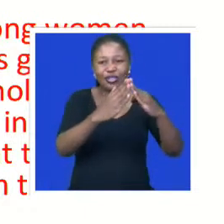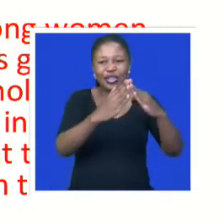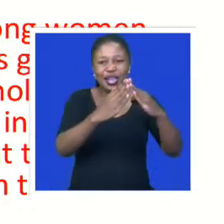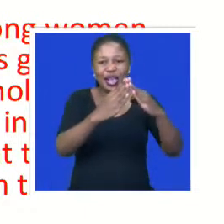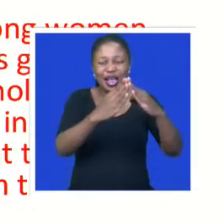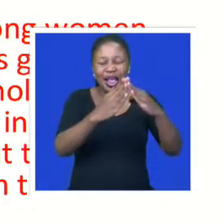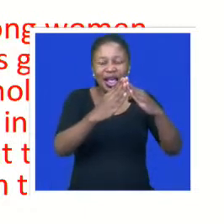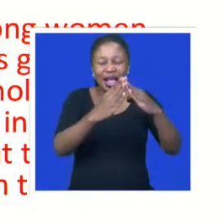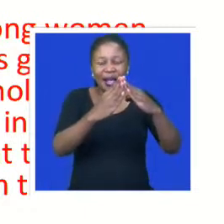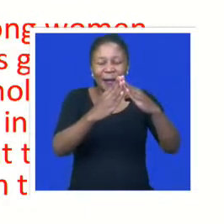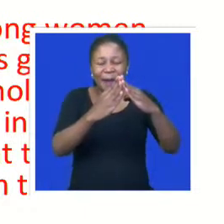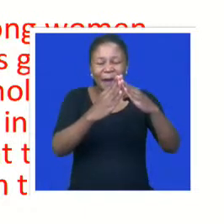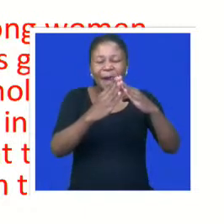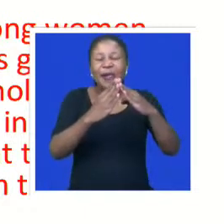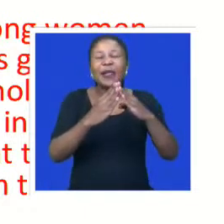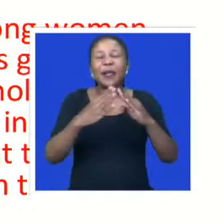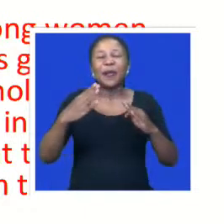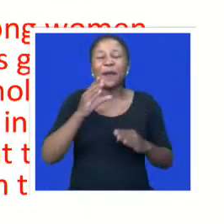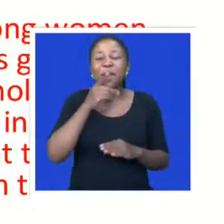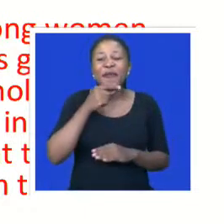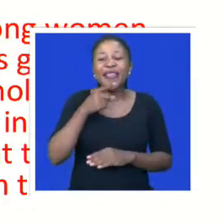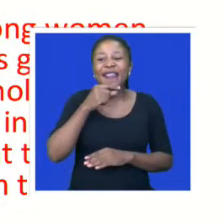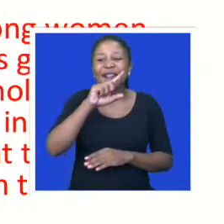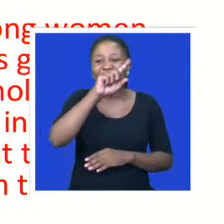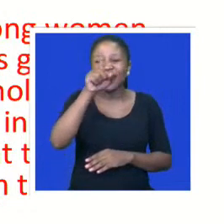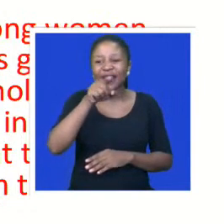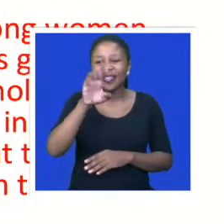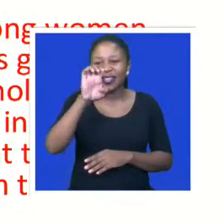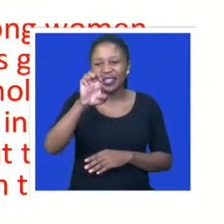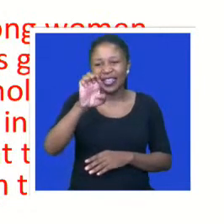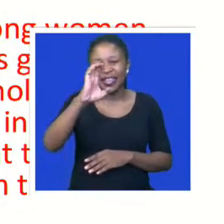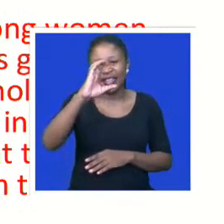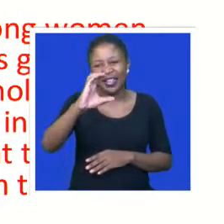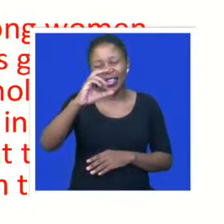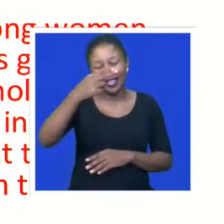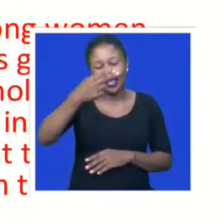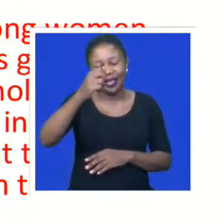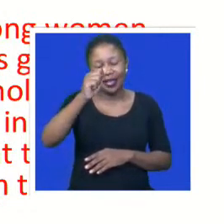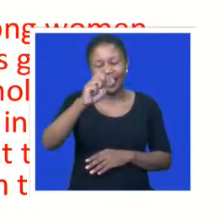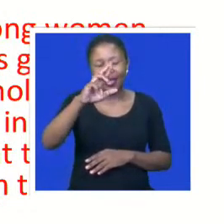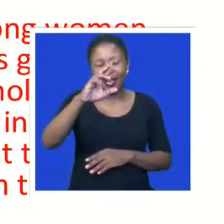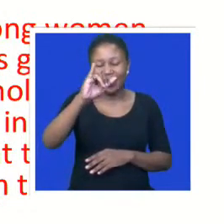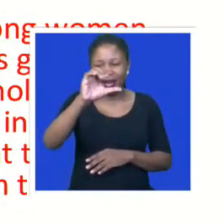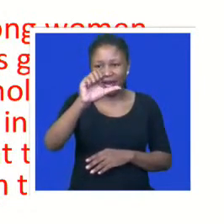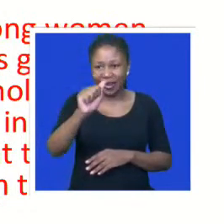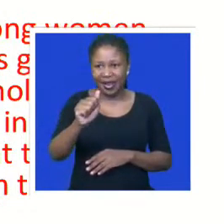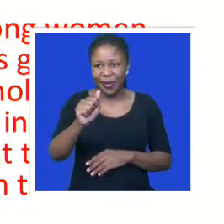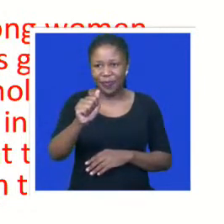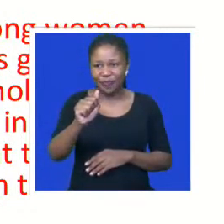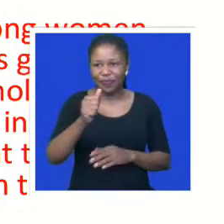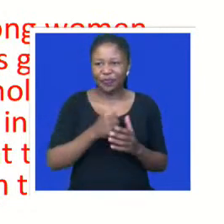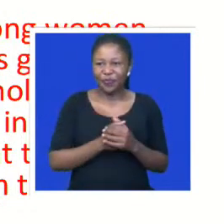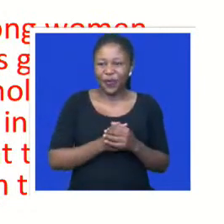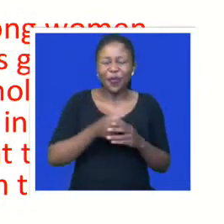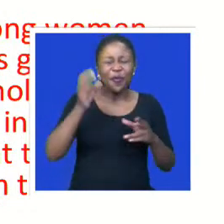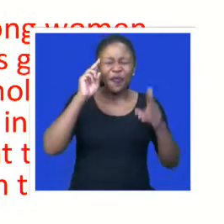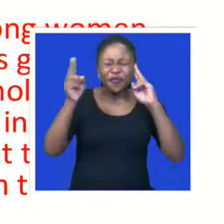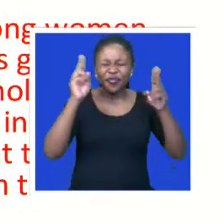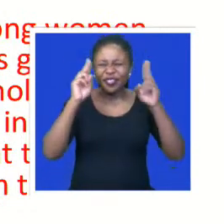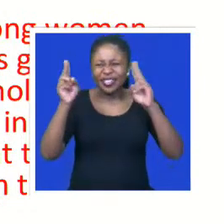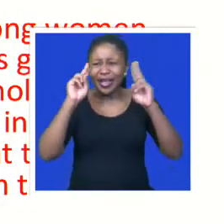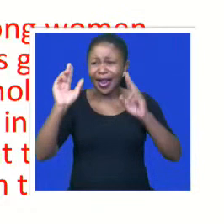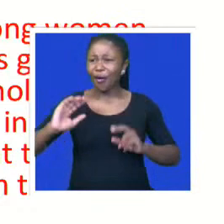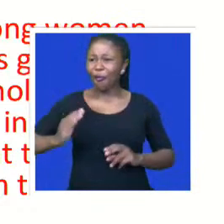babe leaped in her womb. Elizabeth filled with a loud cry. Let us look at the verse there.